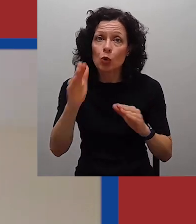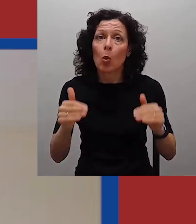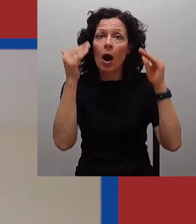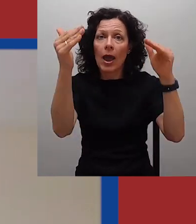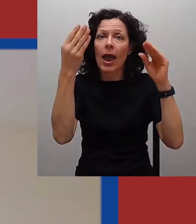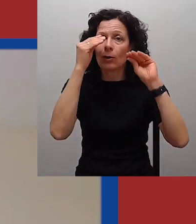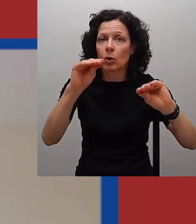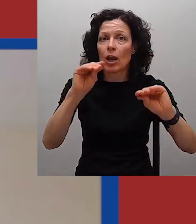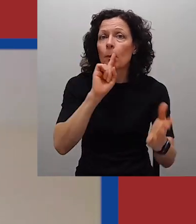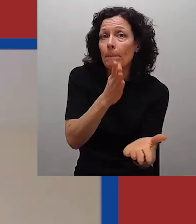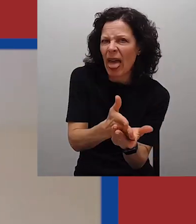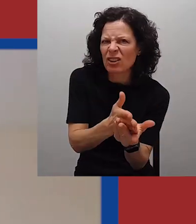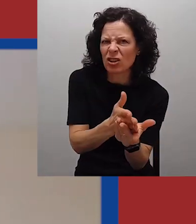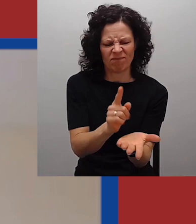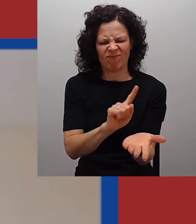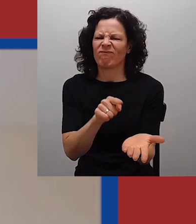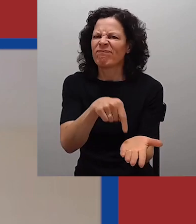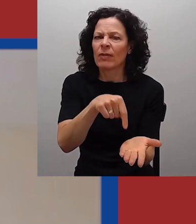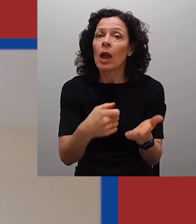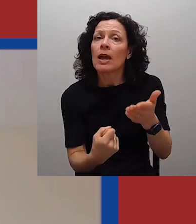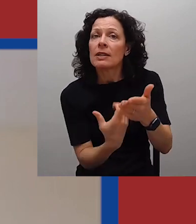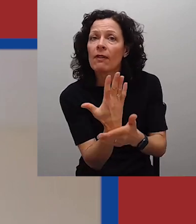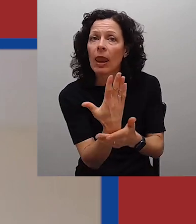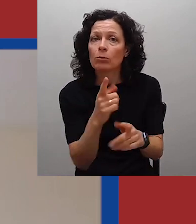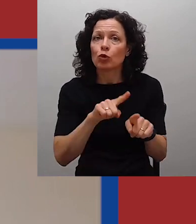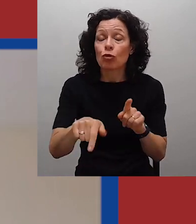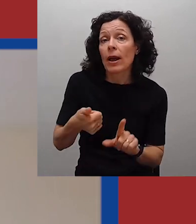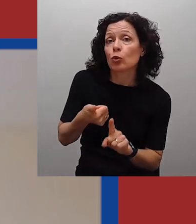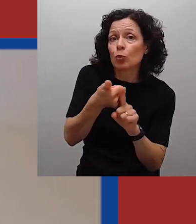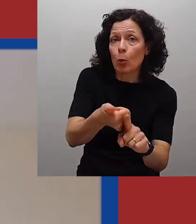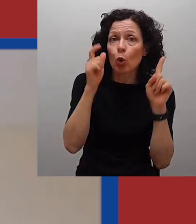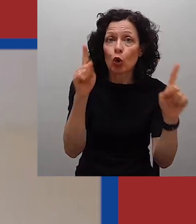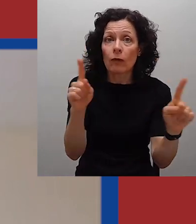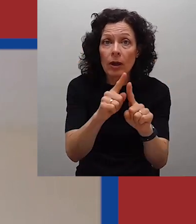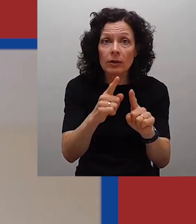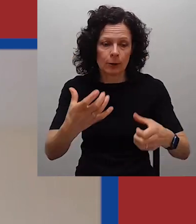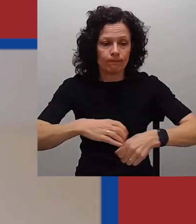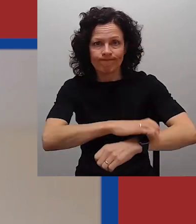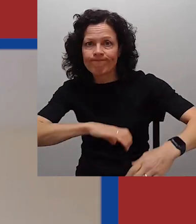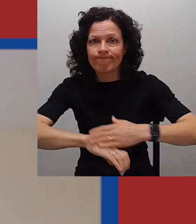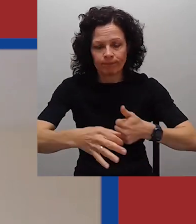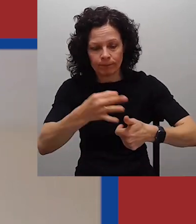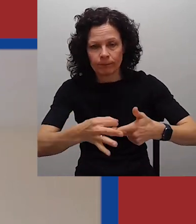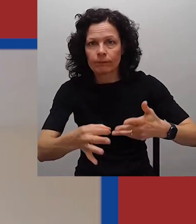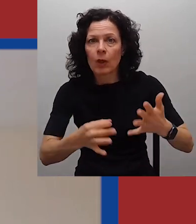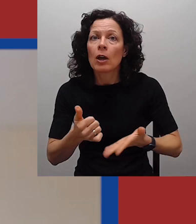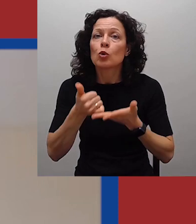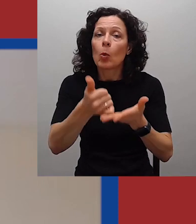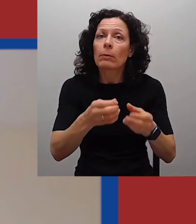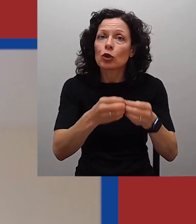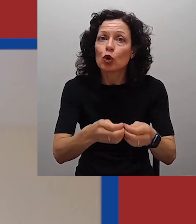Pledge. The pledge was developed to encourage and support universities to take steps to help students from